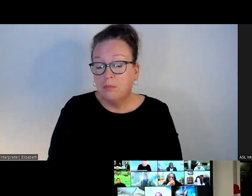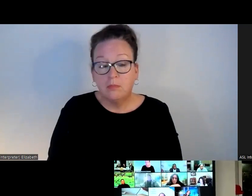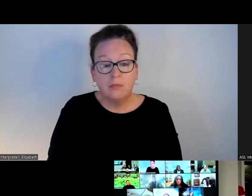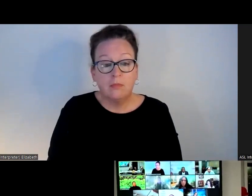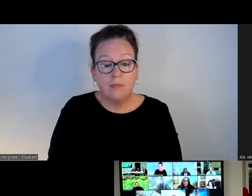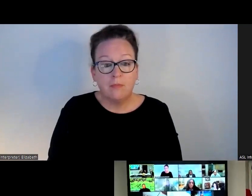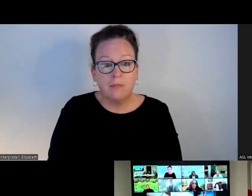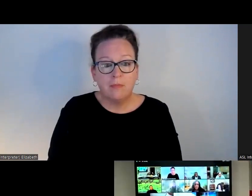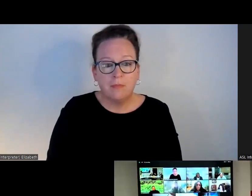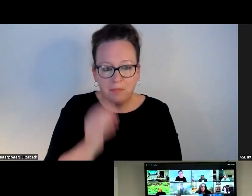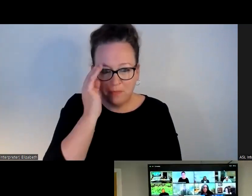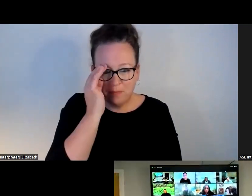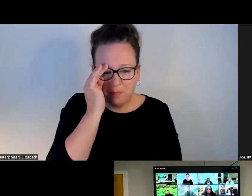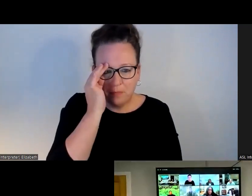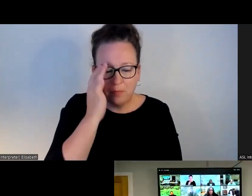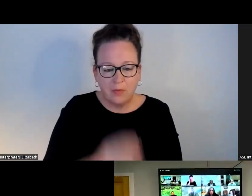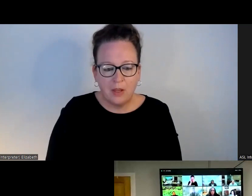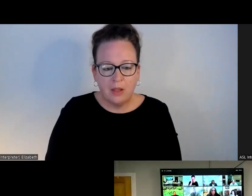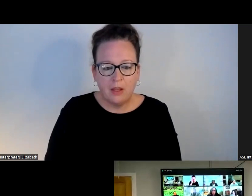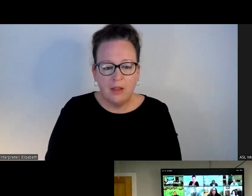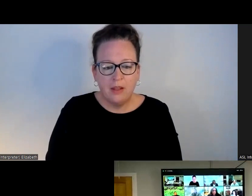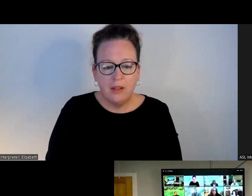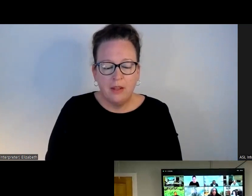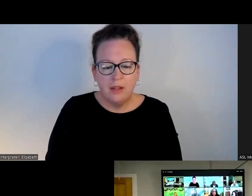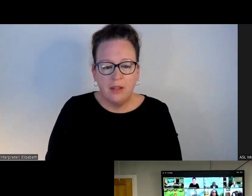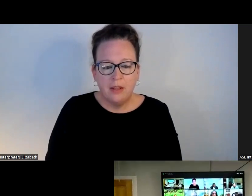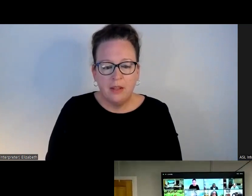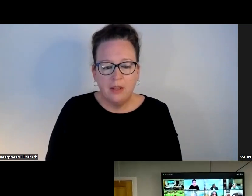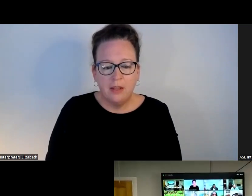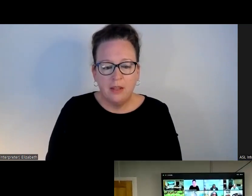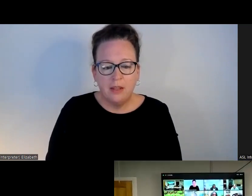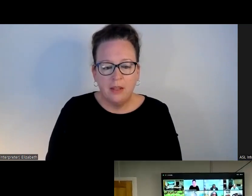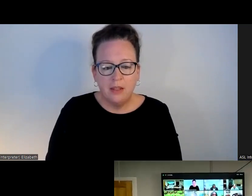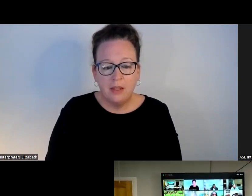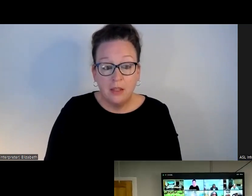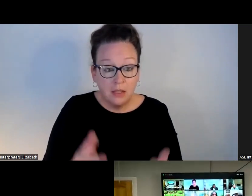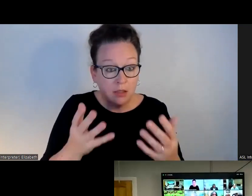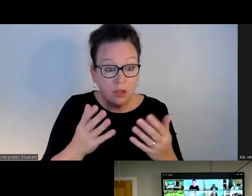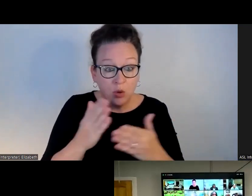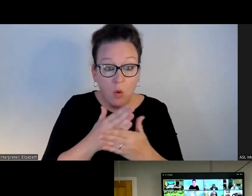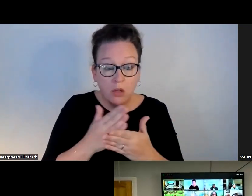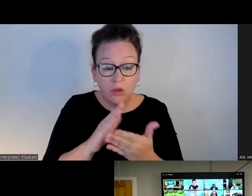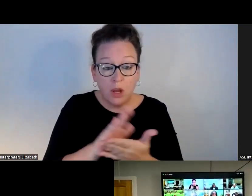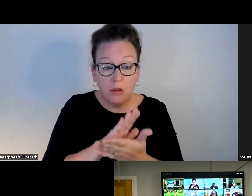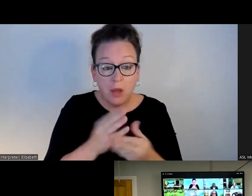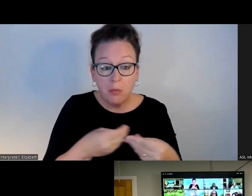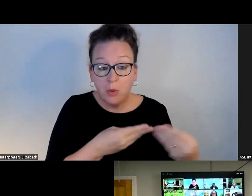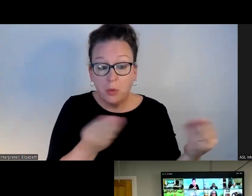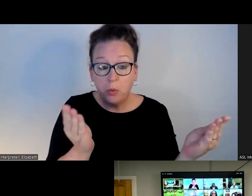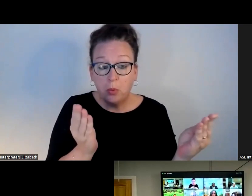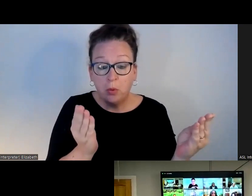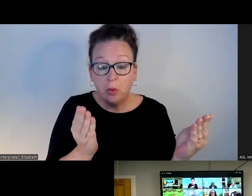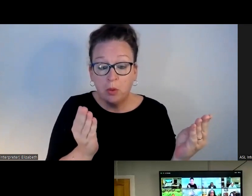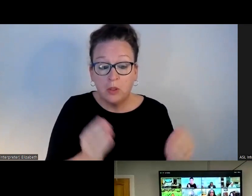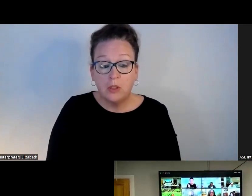So did you want to share I guess you'll share it with us in paper, and